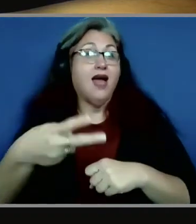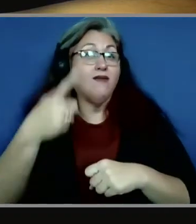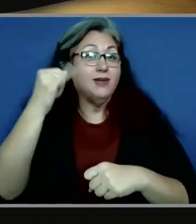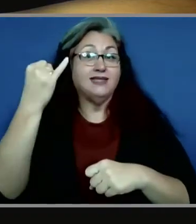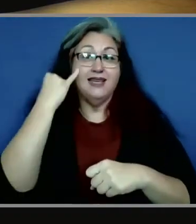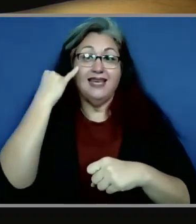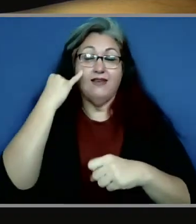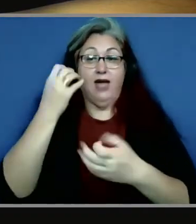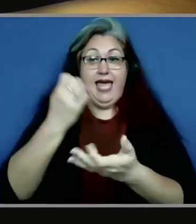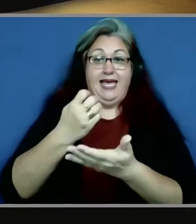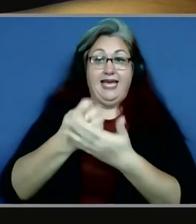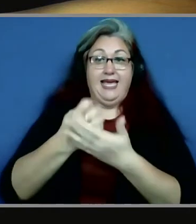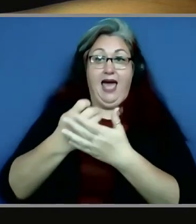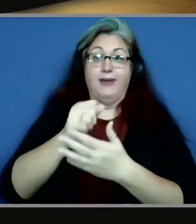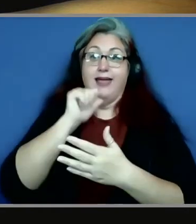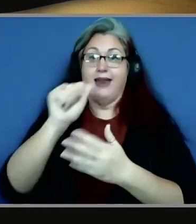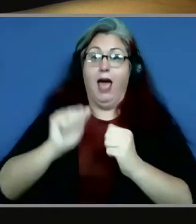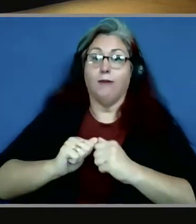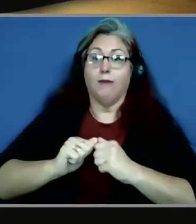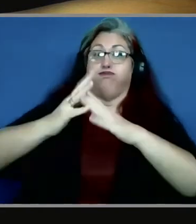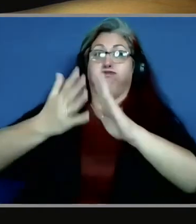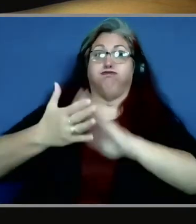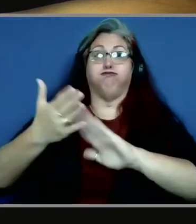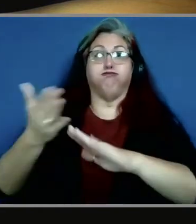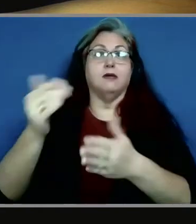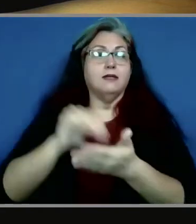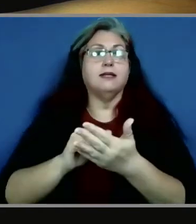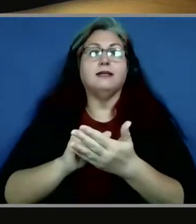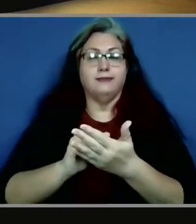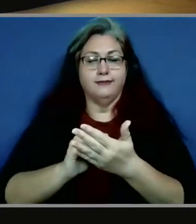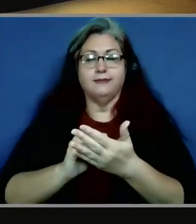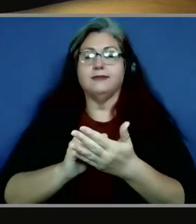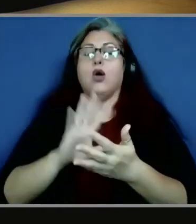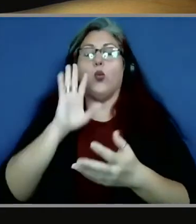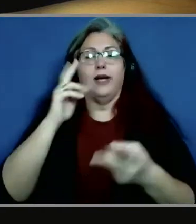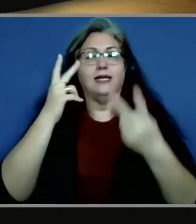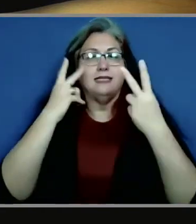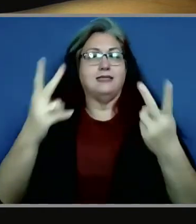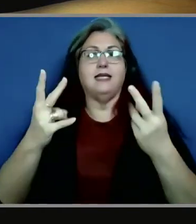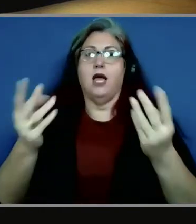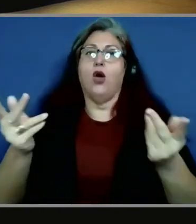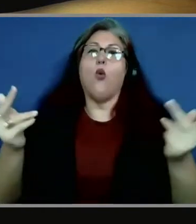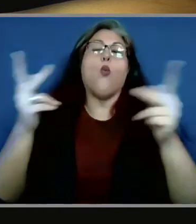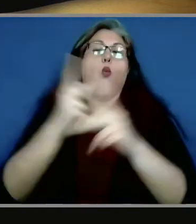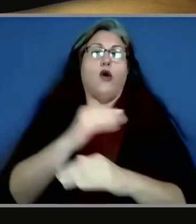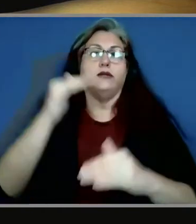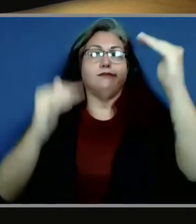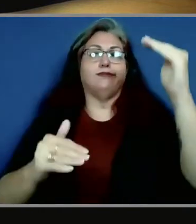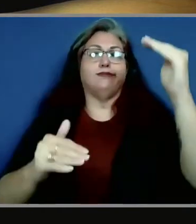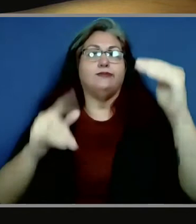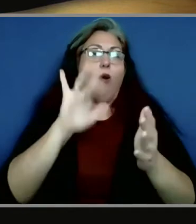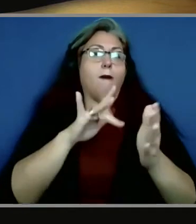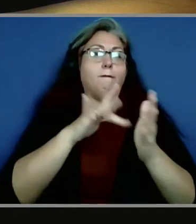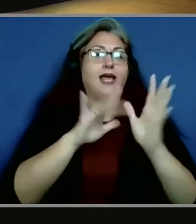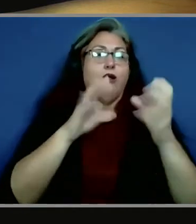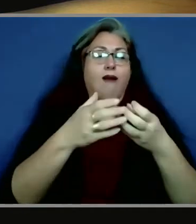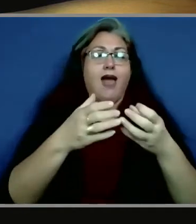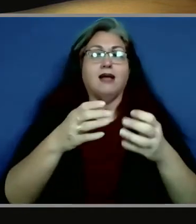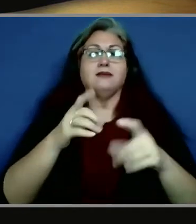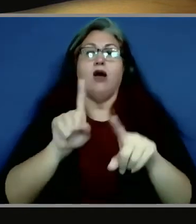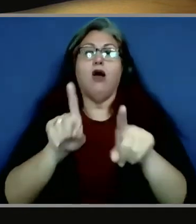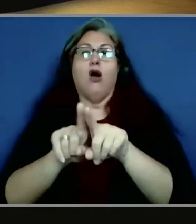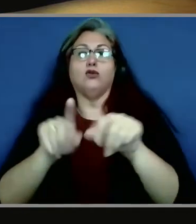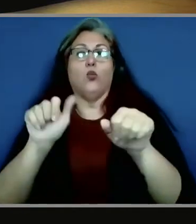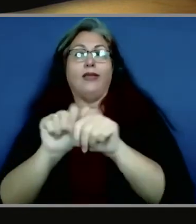the economy kickstarted, we're going to also see enormous disparity even in the middle class and with our workers.